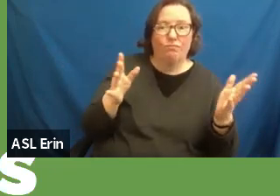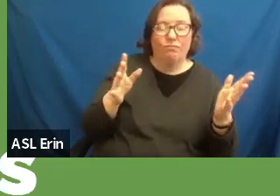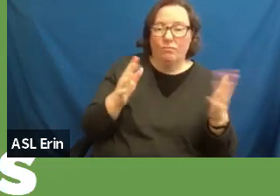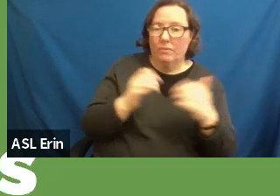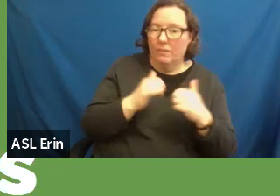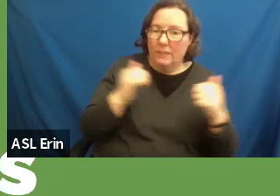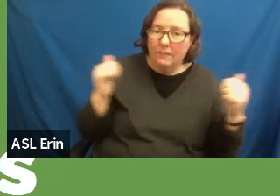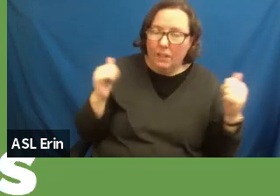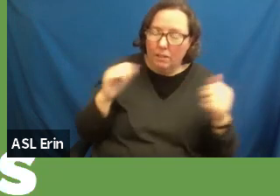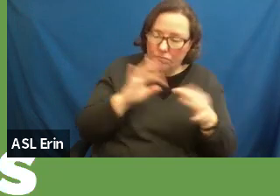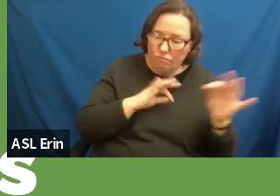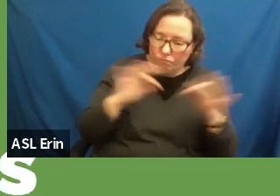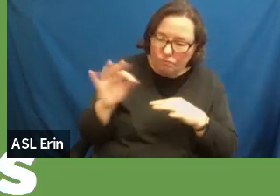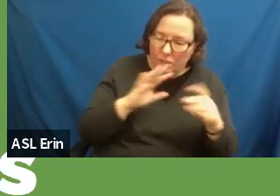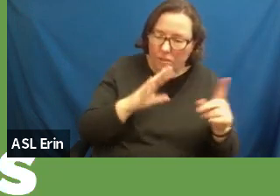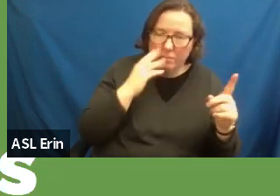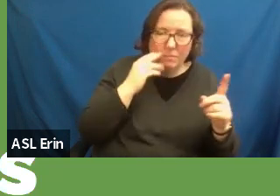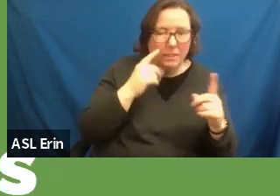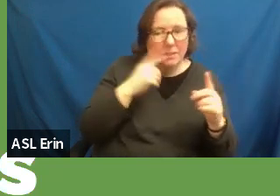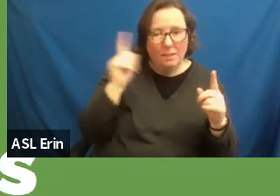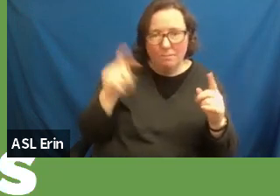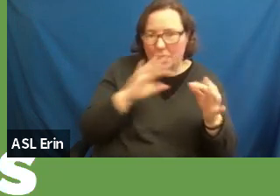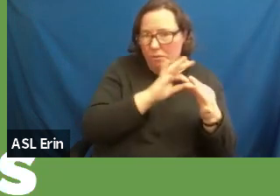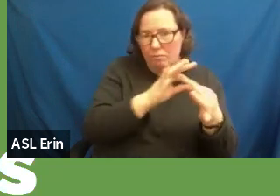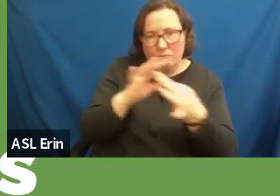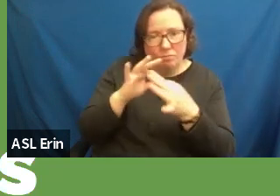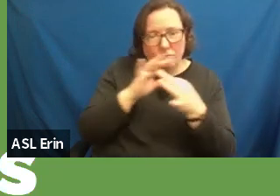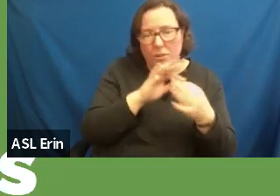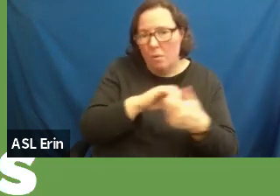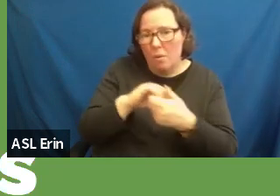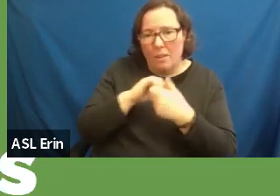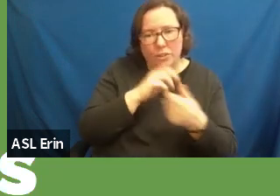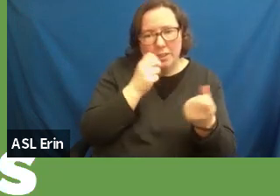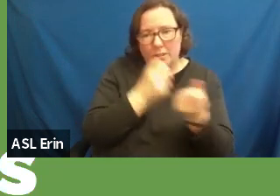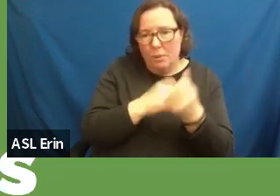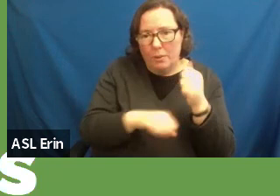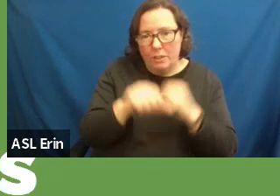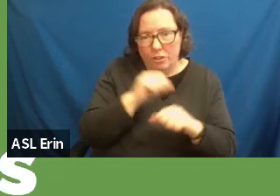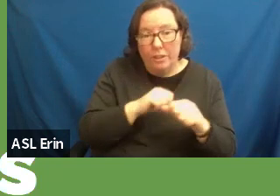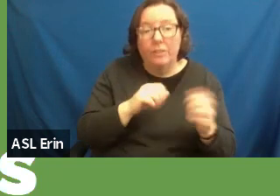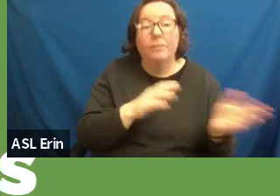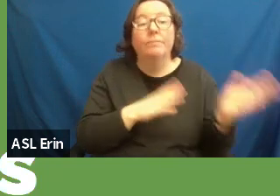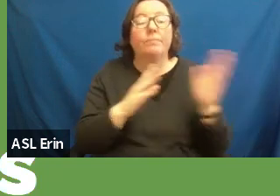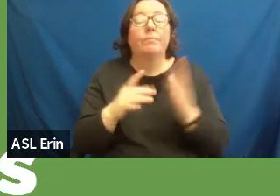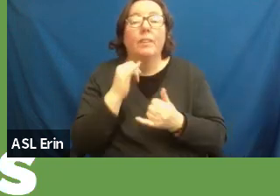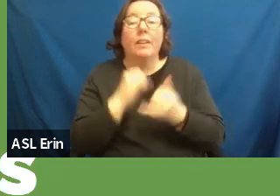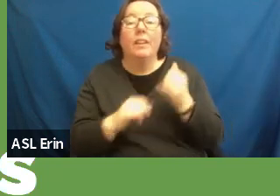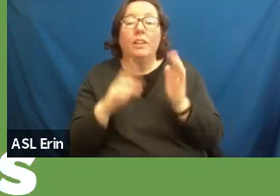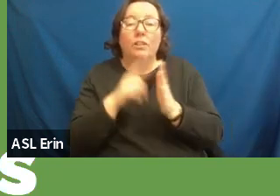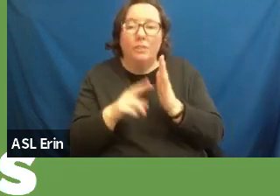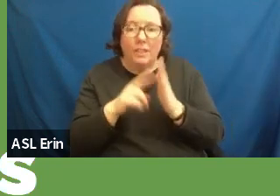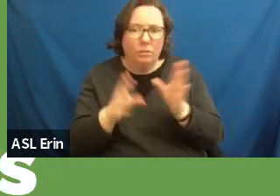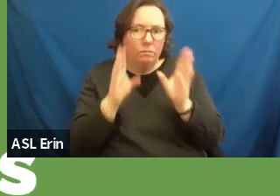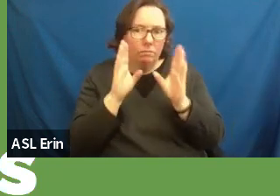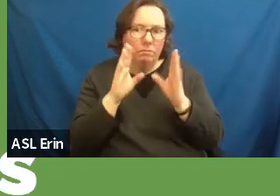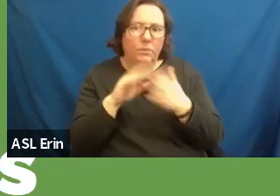experience and how we must form coalitions. Last, researchers are paying attention to student activists.